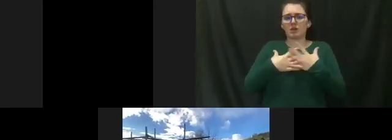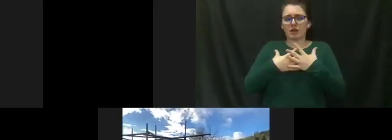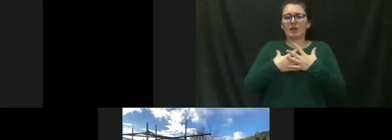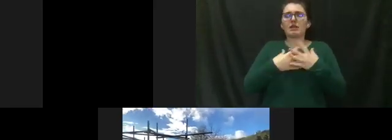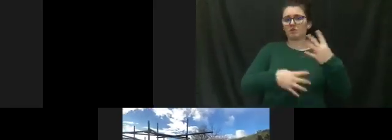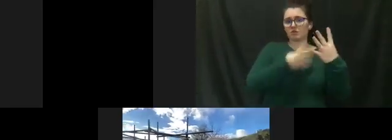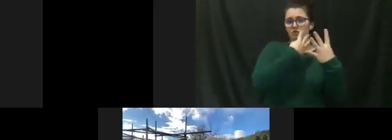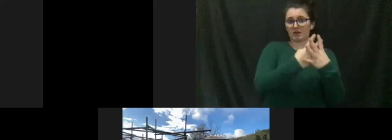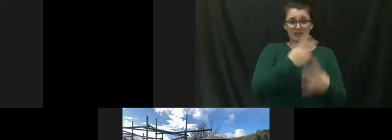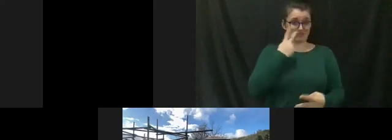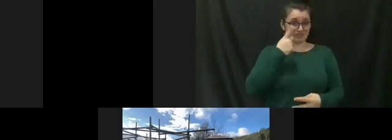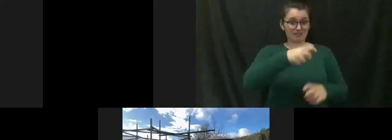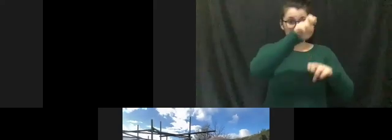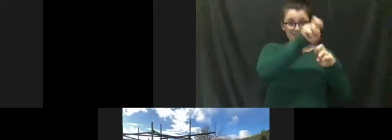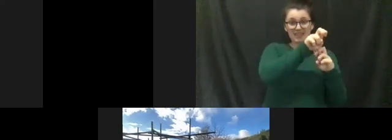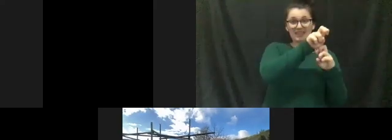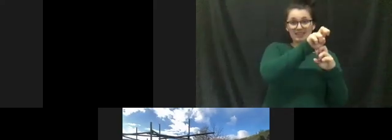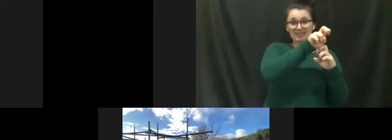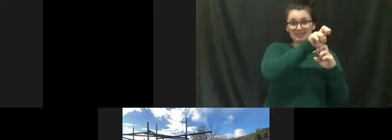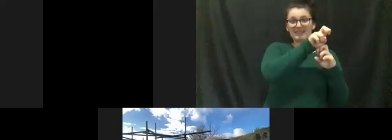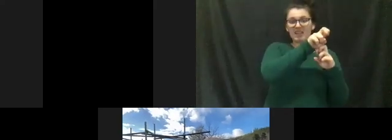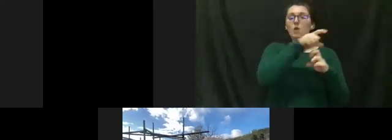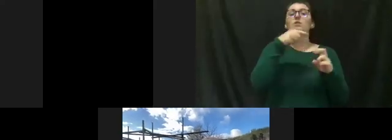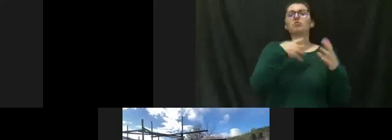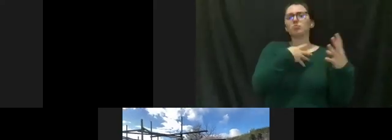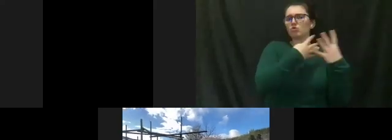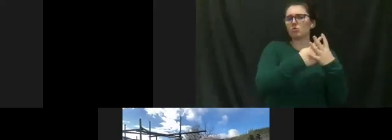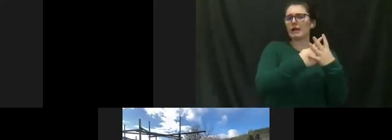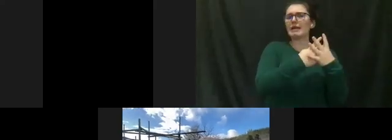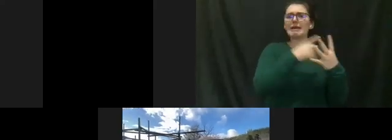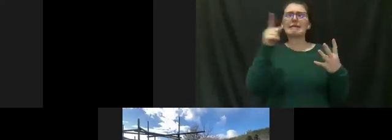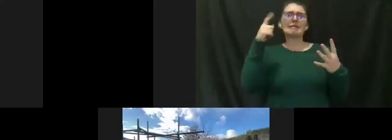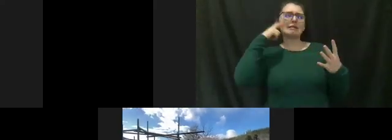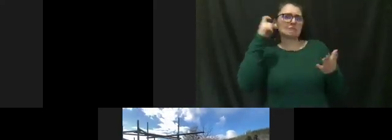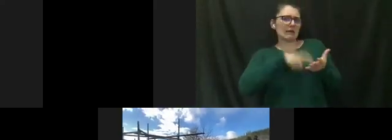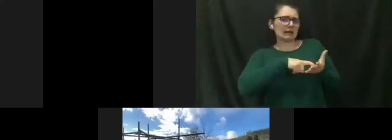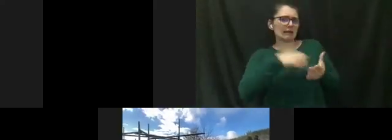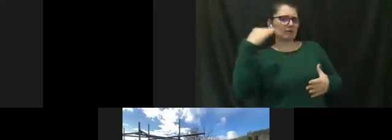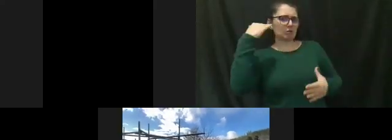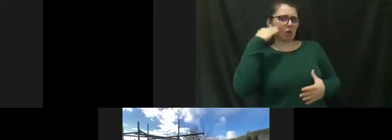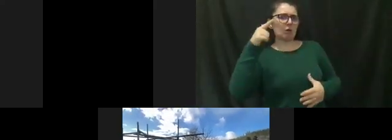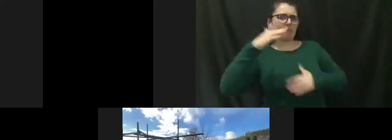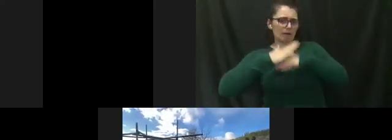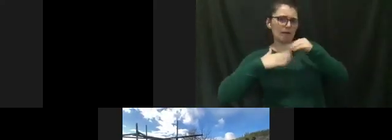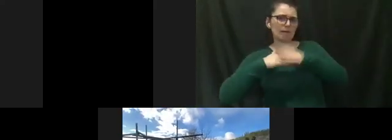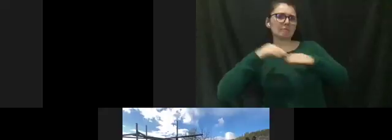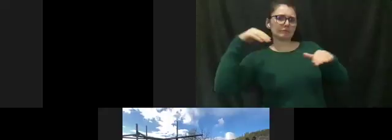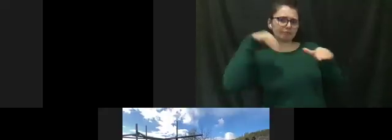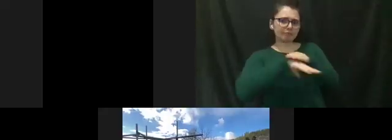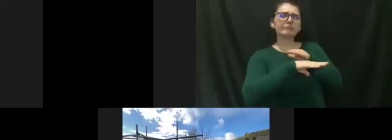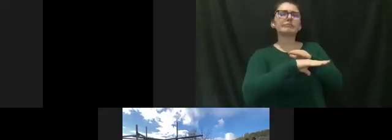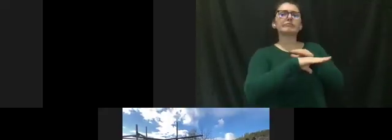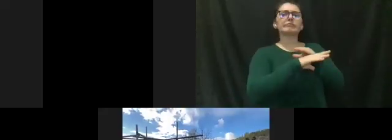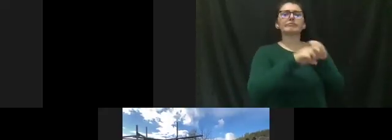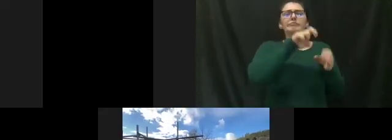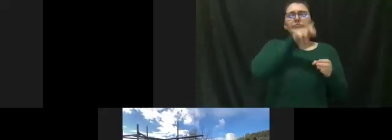No fear at all. We want that crate to be something that they recognize and that they're comfortable with. And if they go inside,